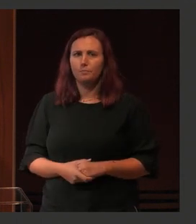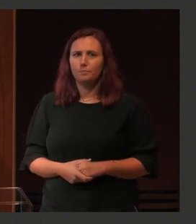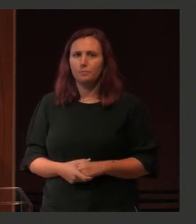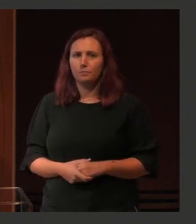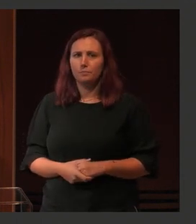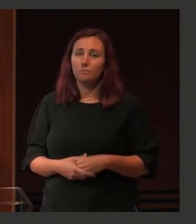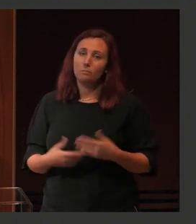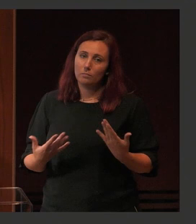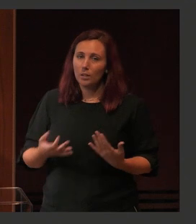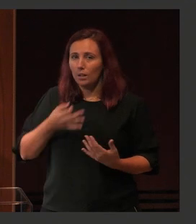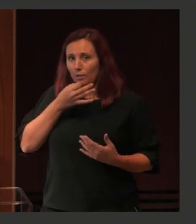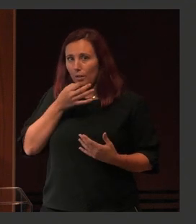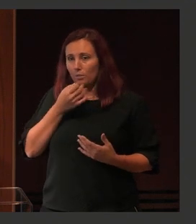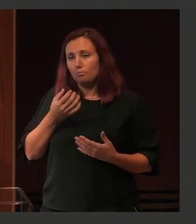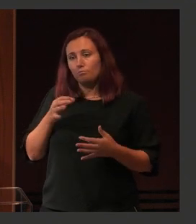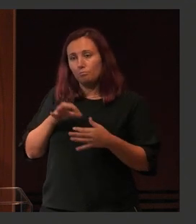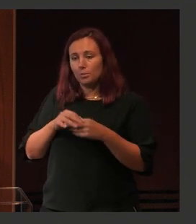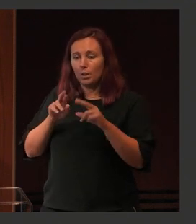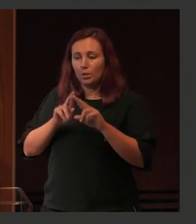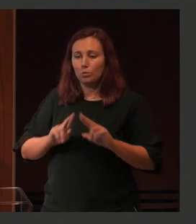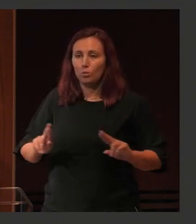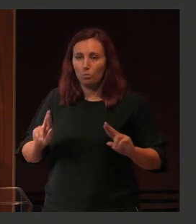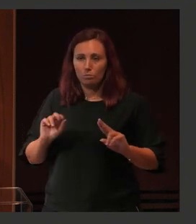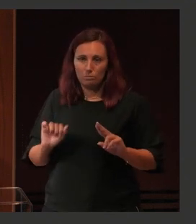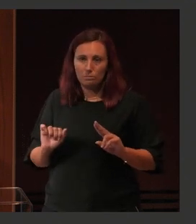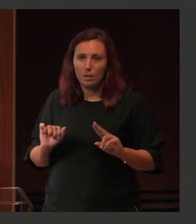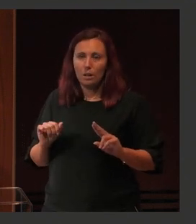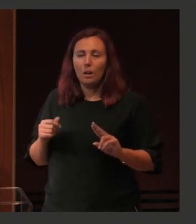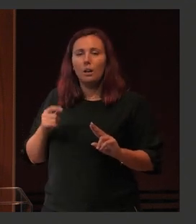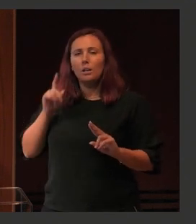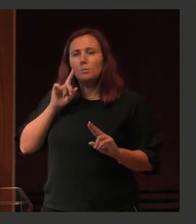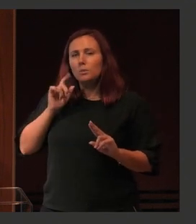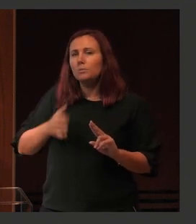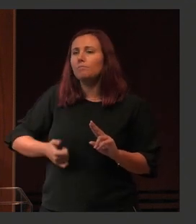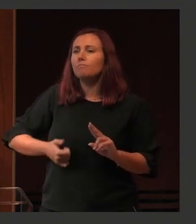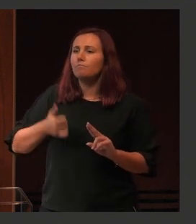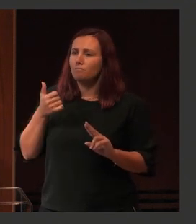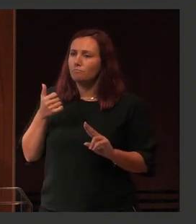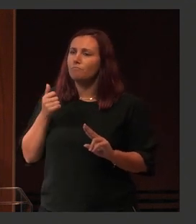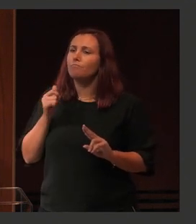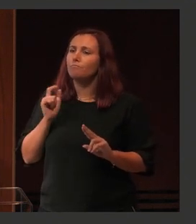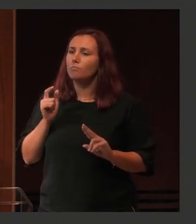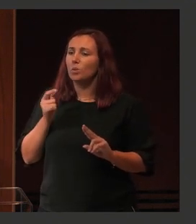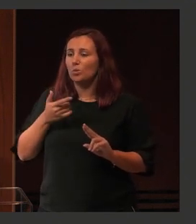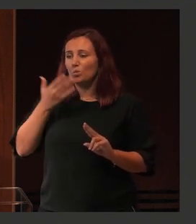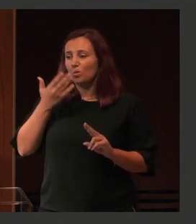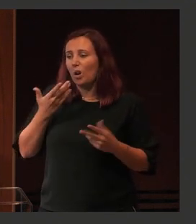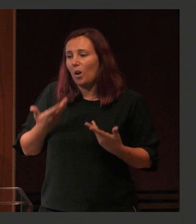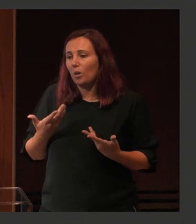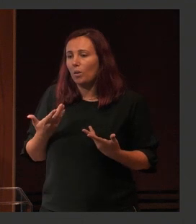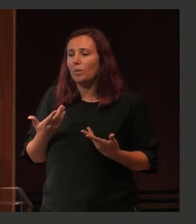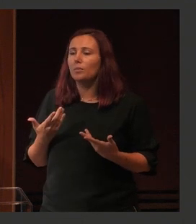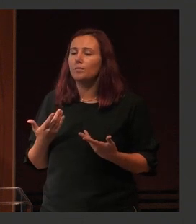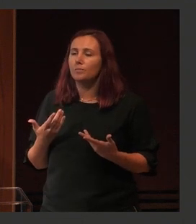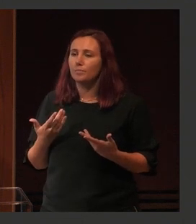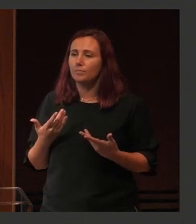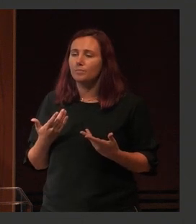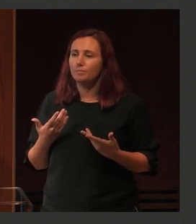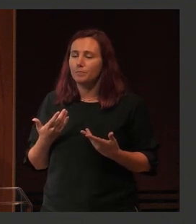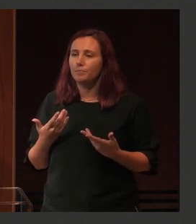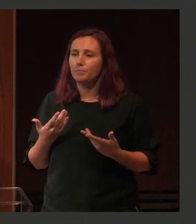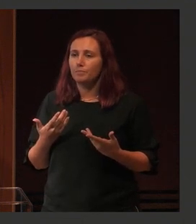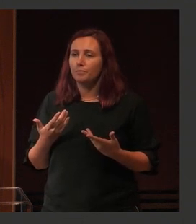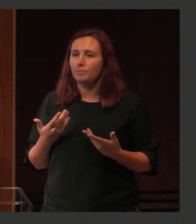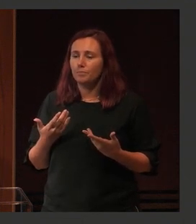and something which is very important in these days are the sustainable development goals. And I